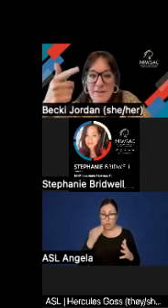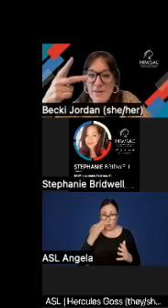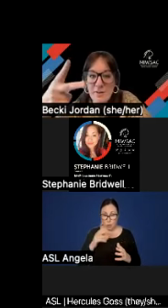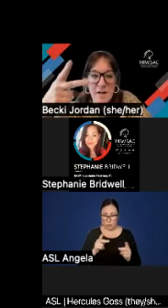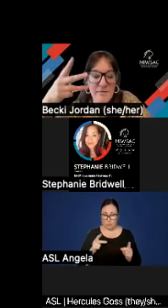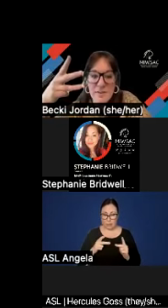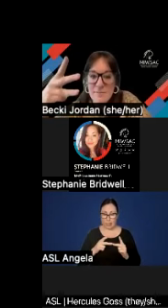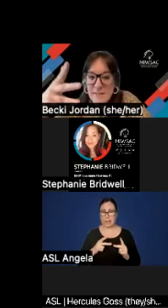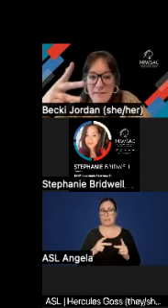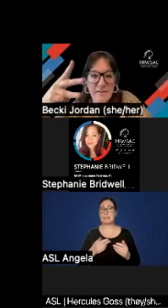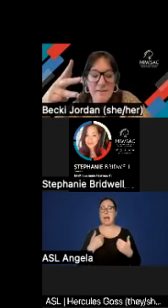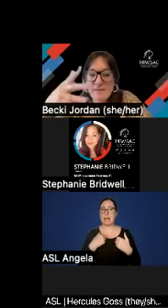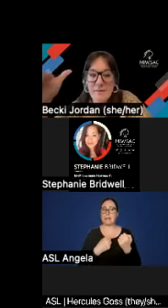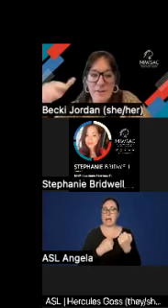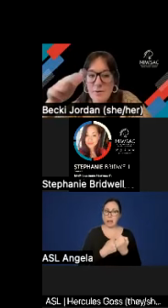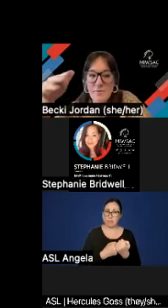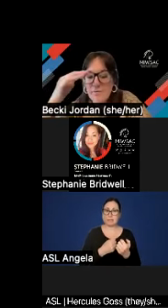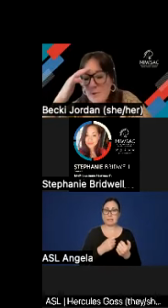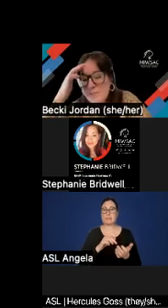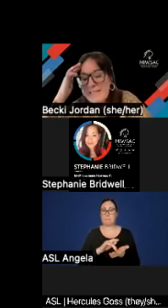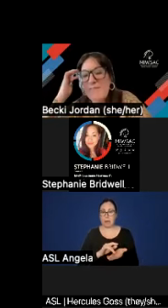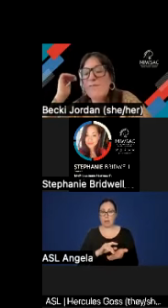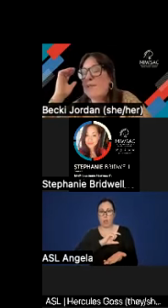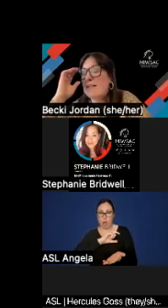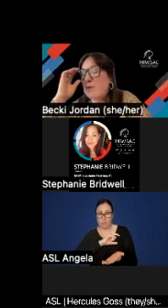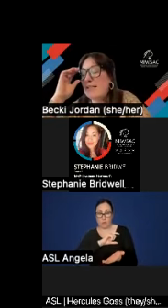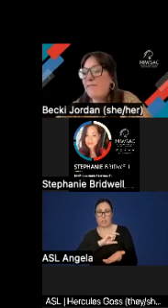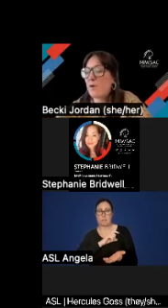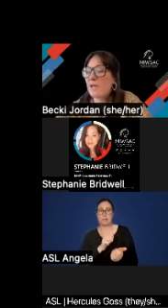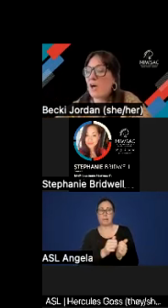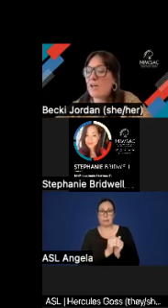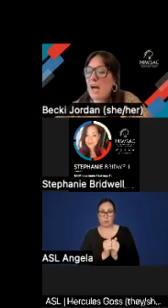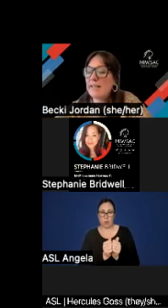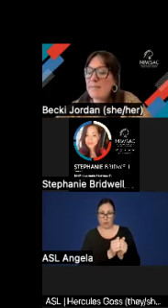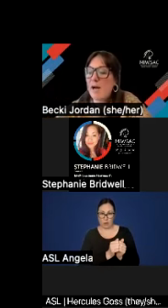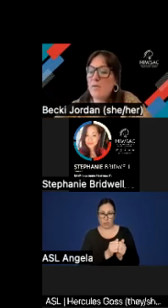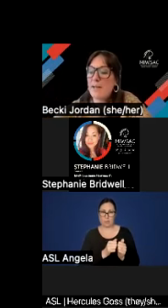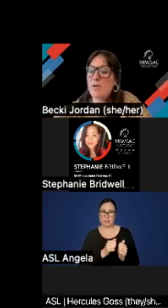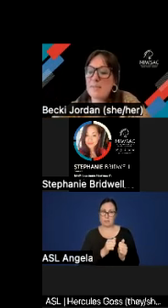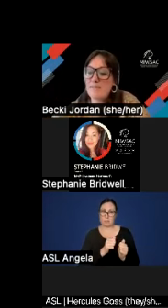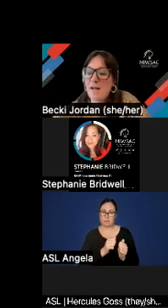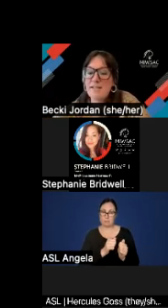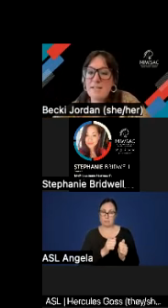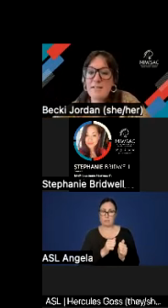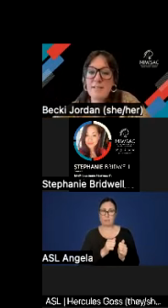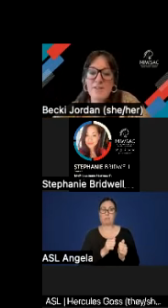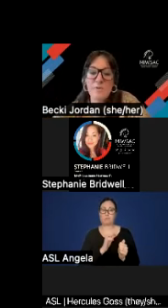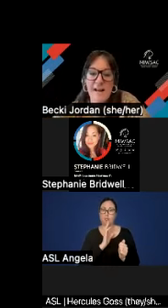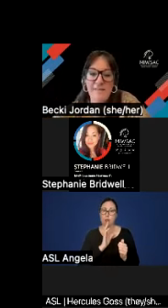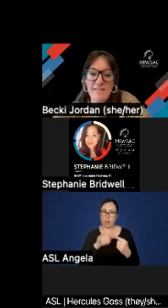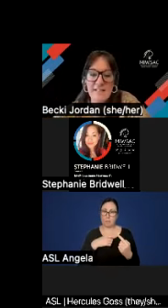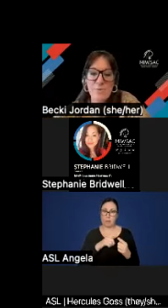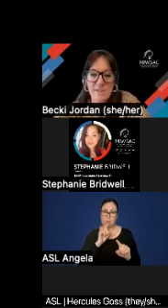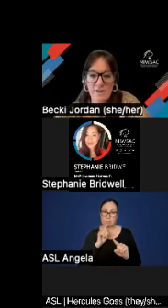advocacy, medical, law enforcement, those key folks are talking about their response to